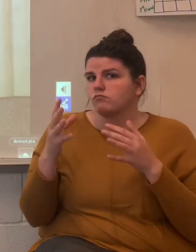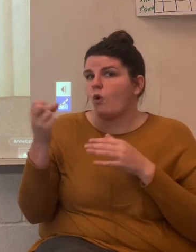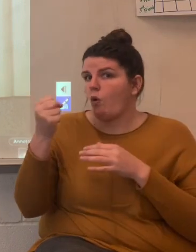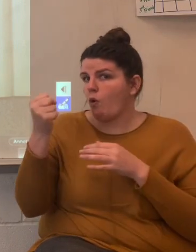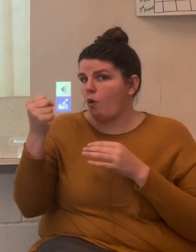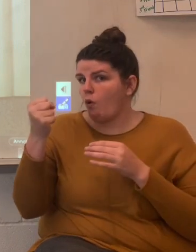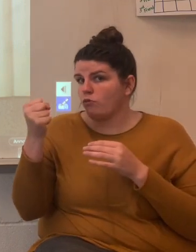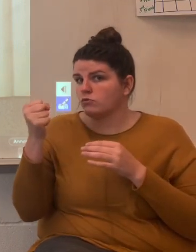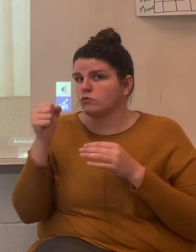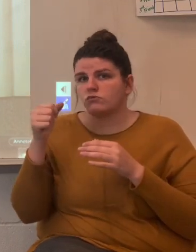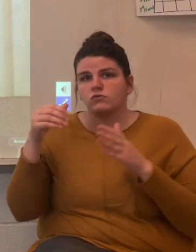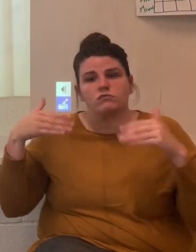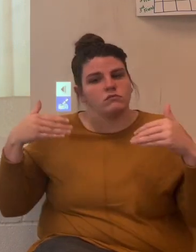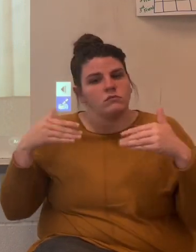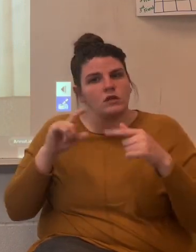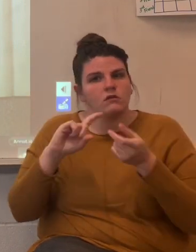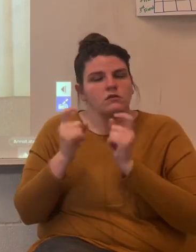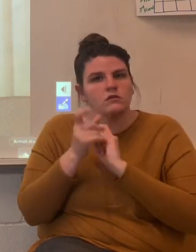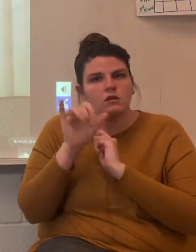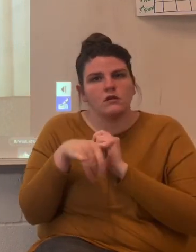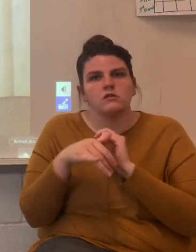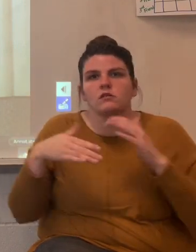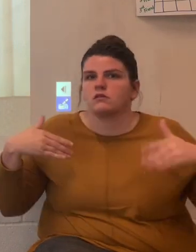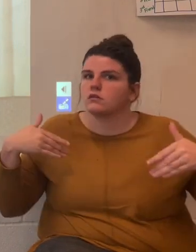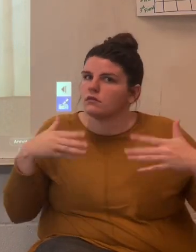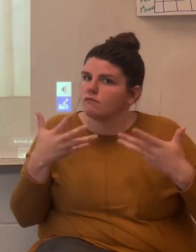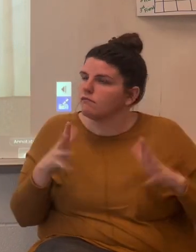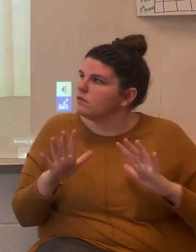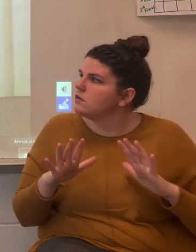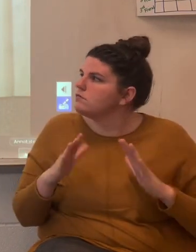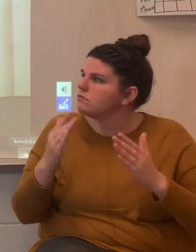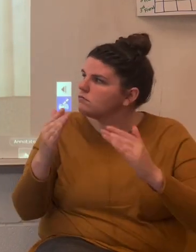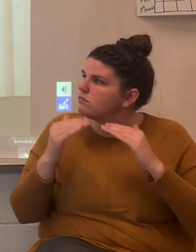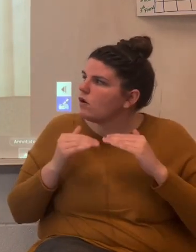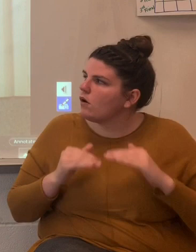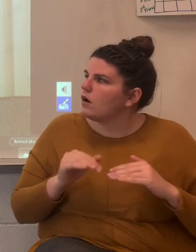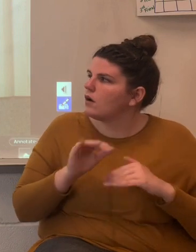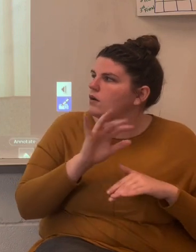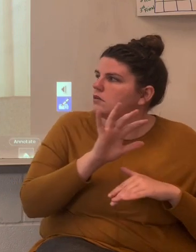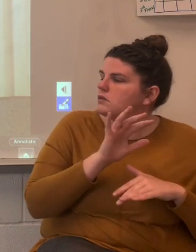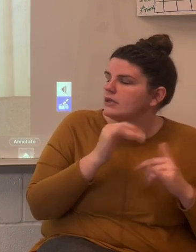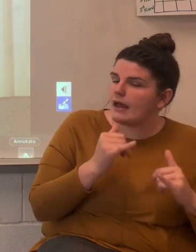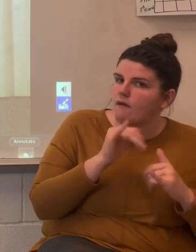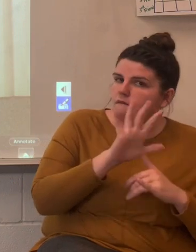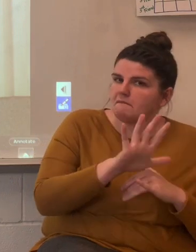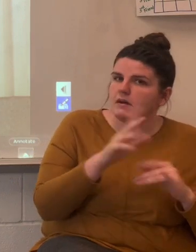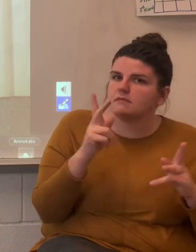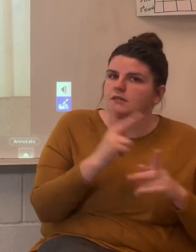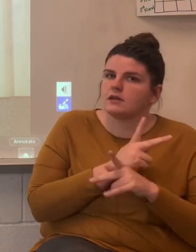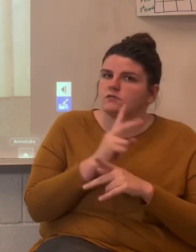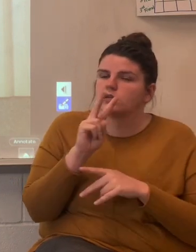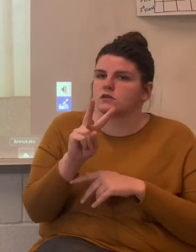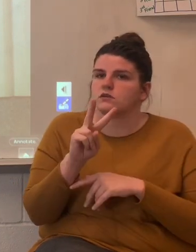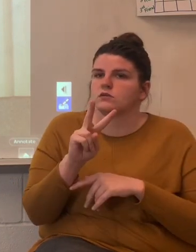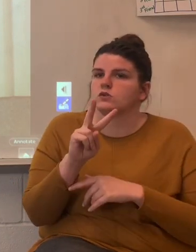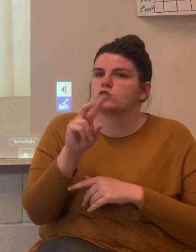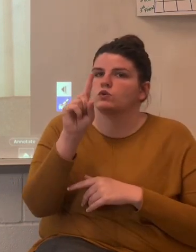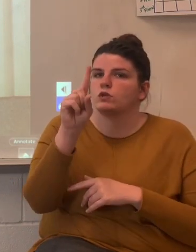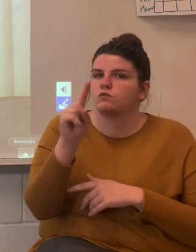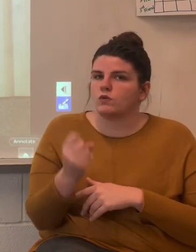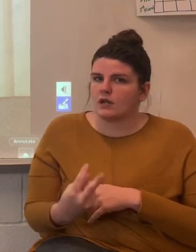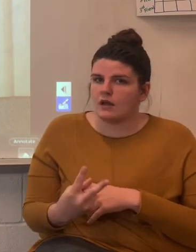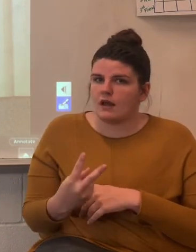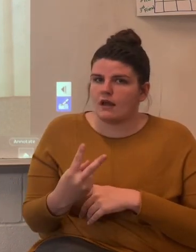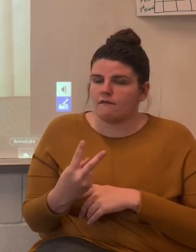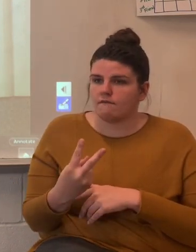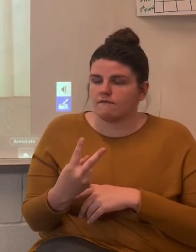We're not going to convert that yet because we're not done. We'll go to our next one where we do our 5 times 2 1/2. So